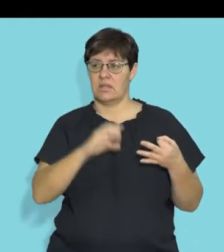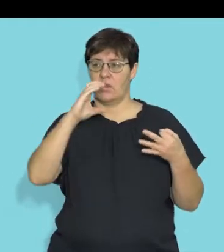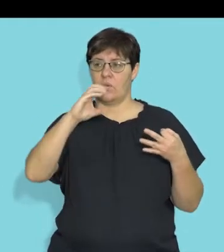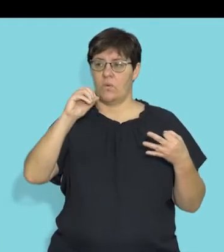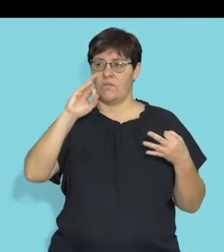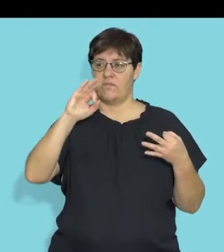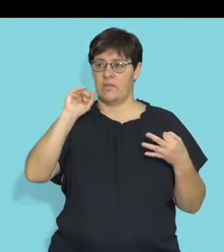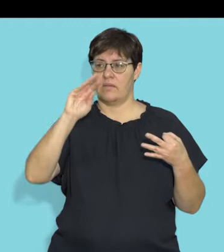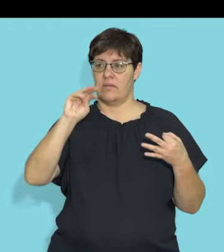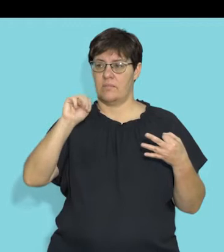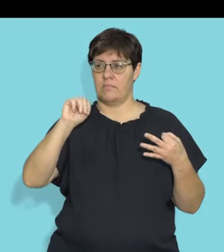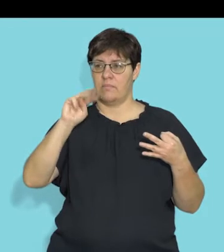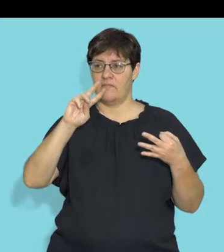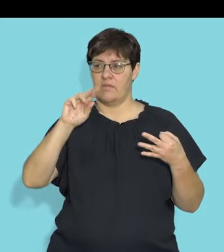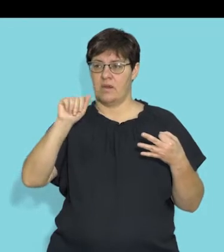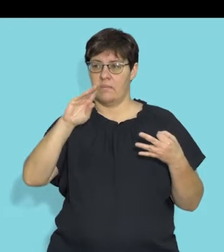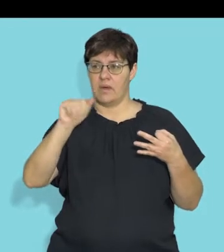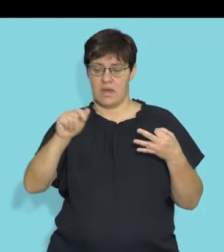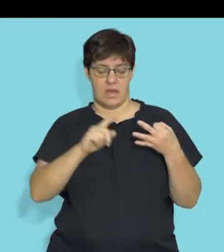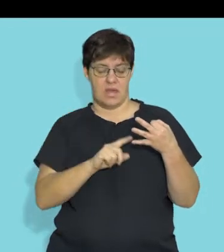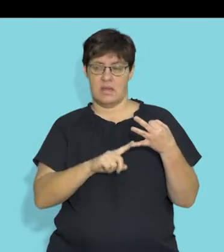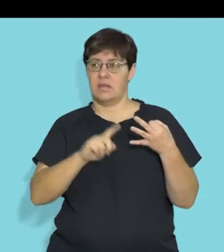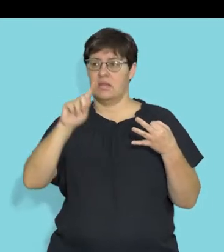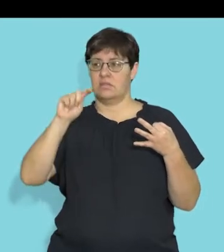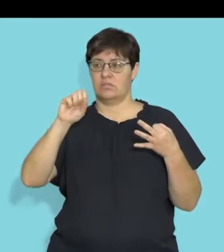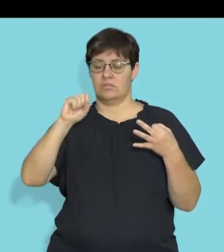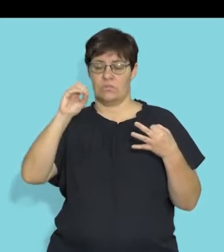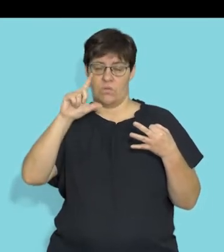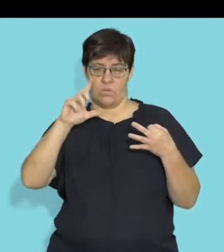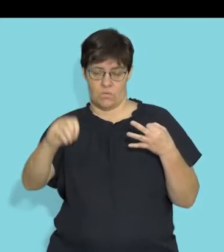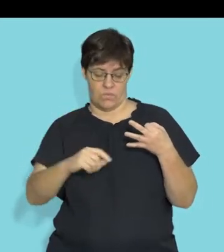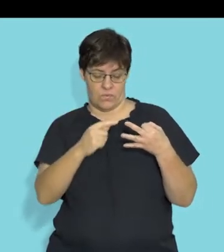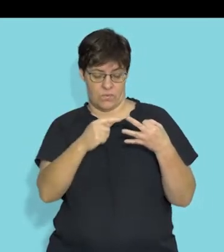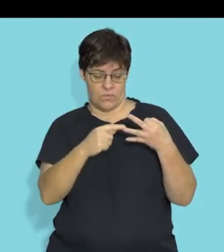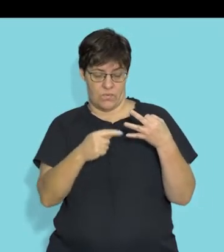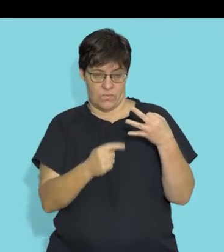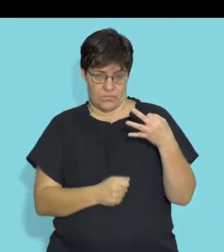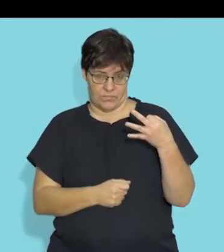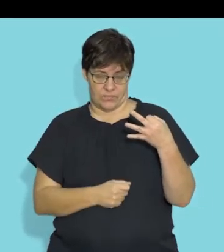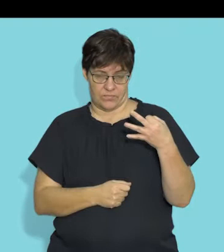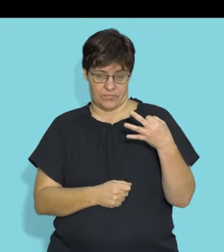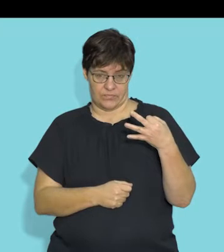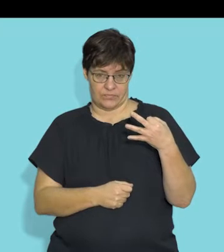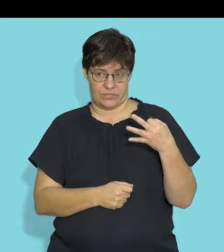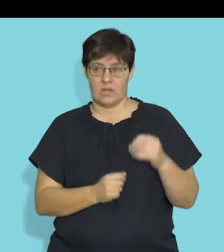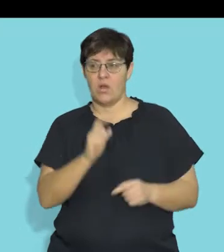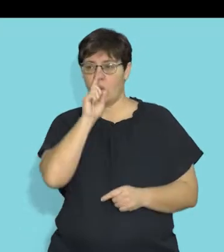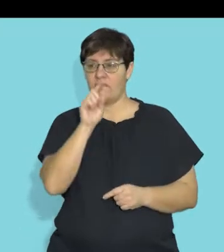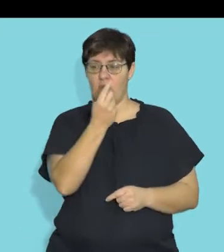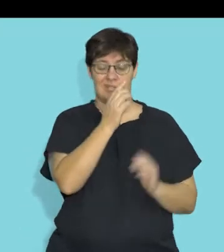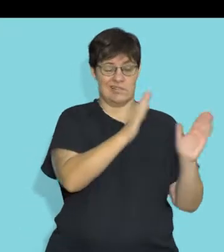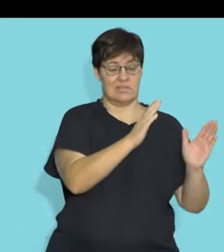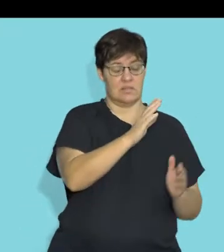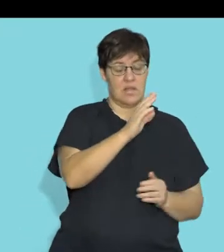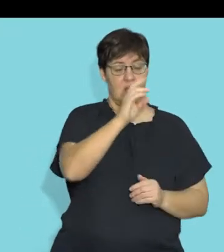and one at Solo. Okay, so now the question says here, let's look at the first at Queens branch. We have